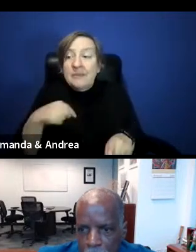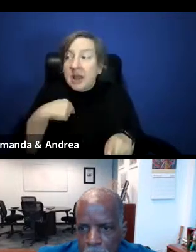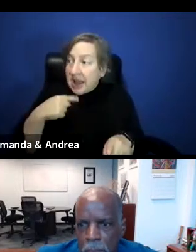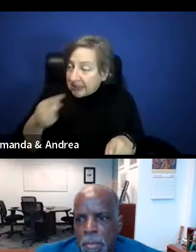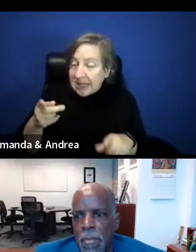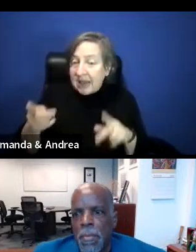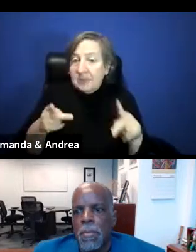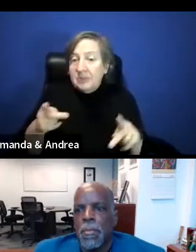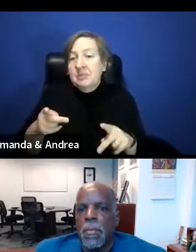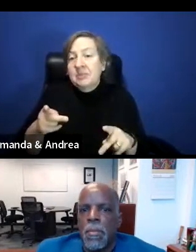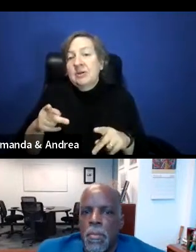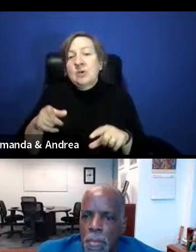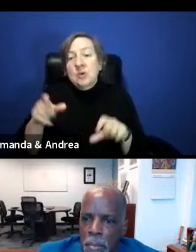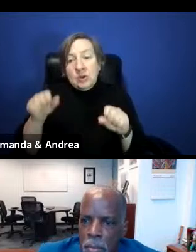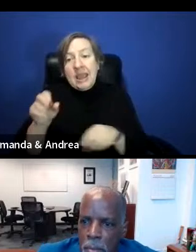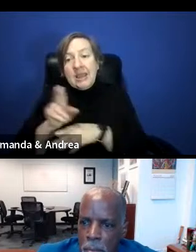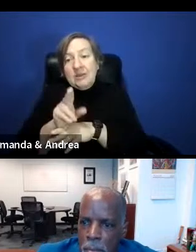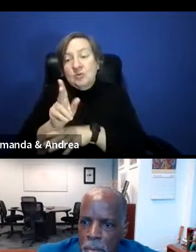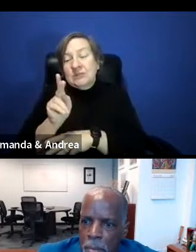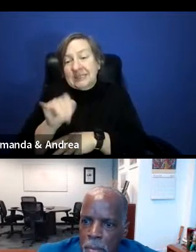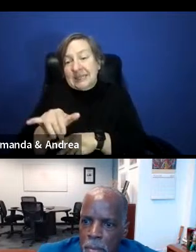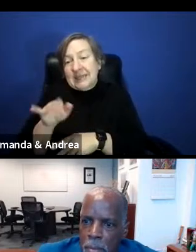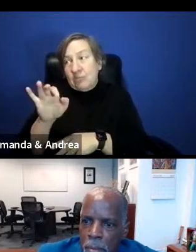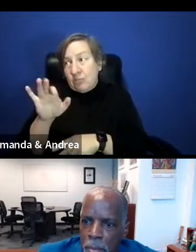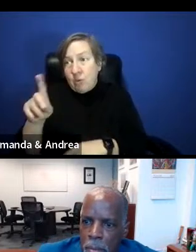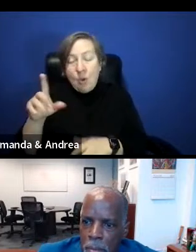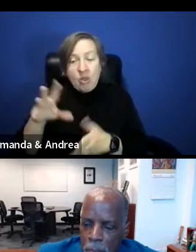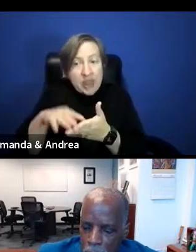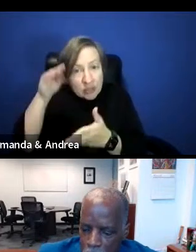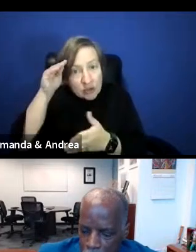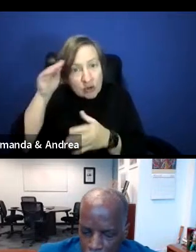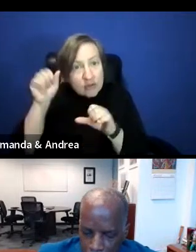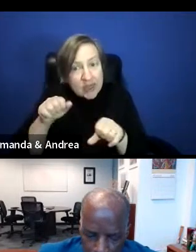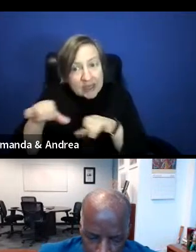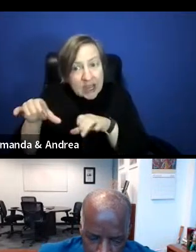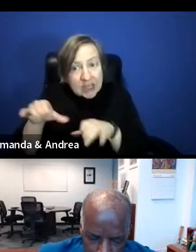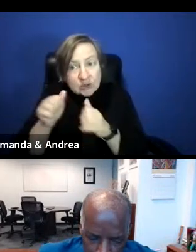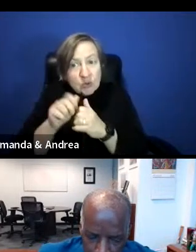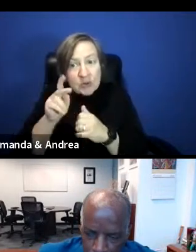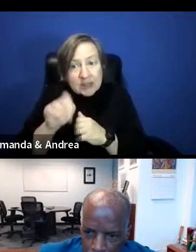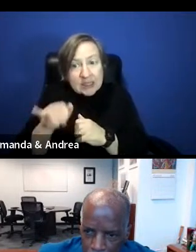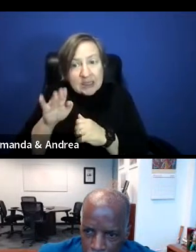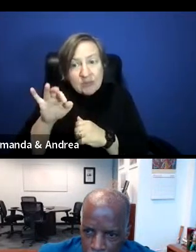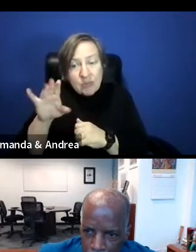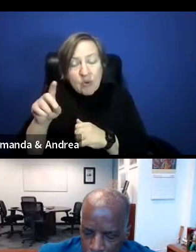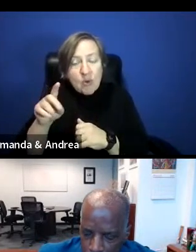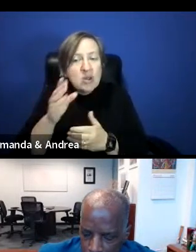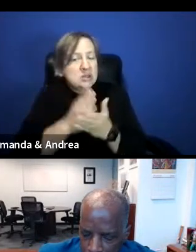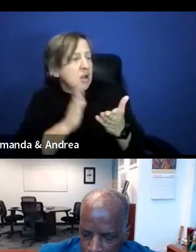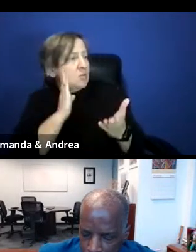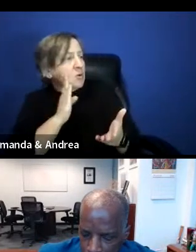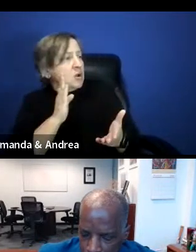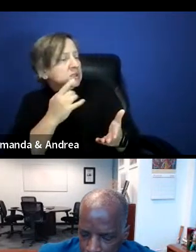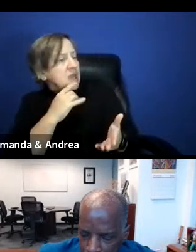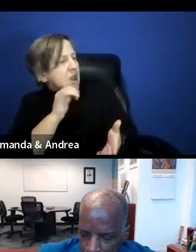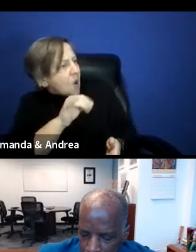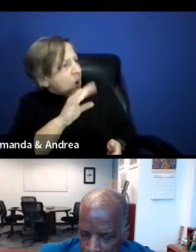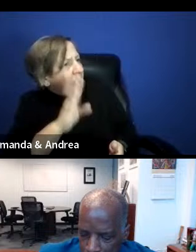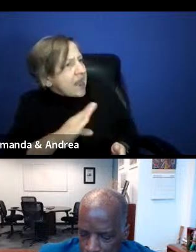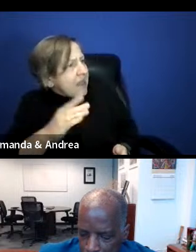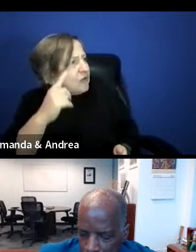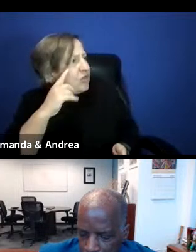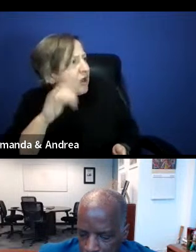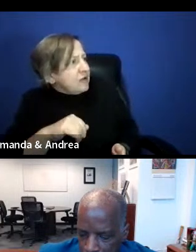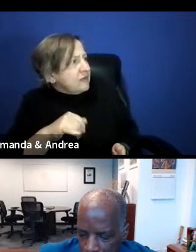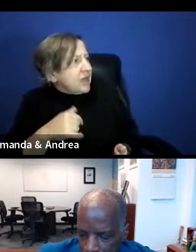people that you can use the keyboard and they learn things that they can do with the keyboard, some of them will come back and say, oh, I never thought of that.